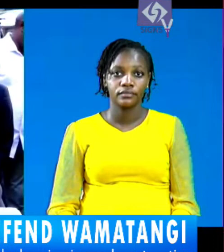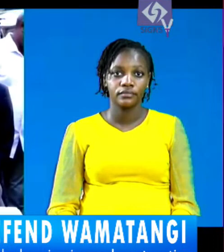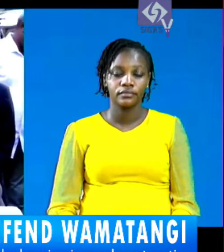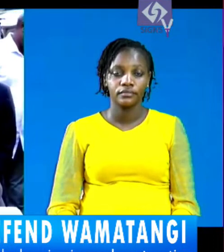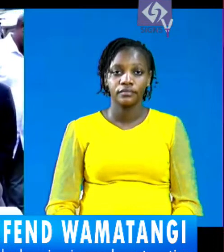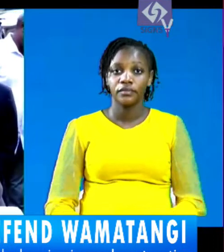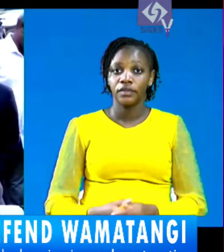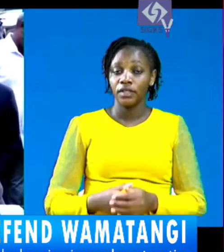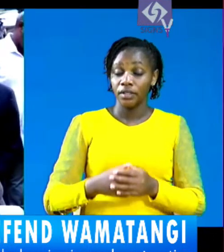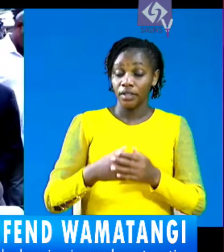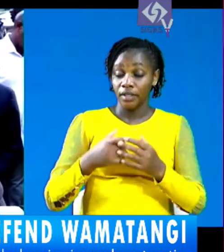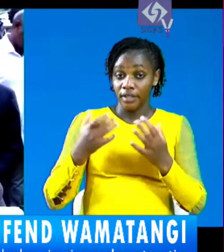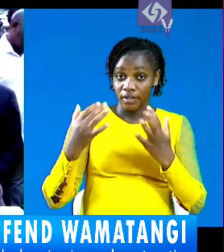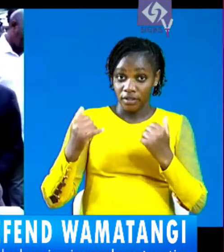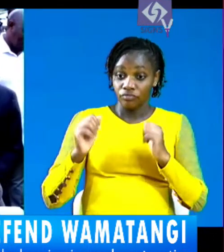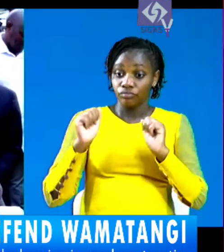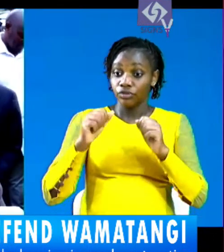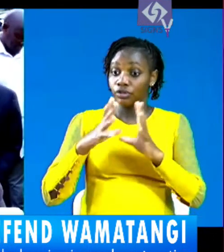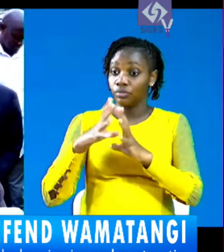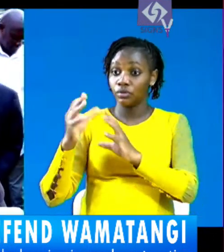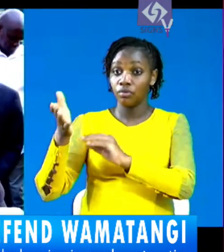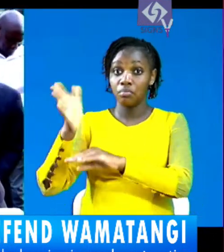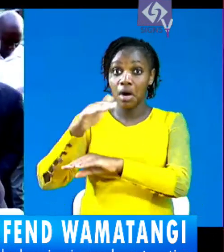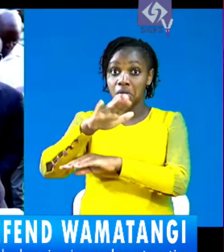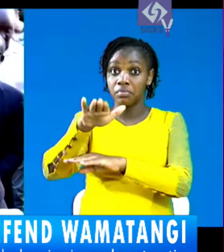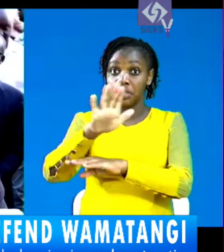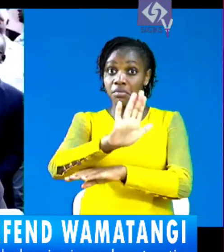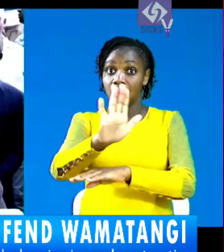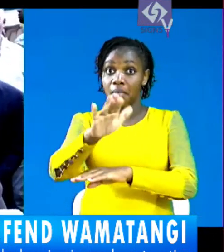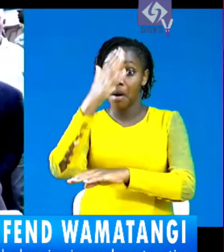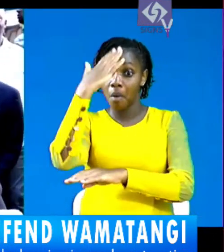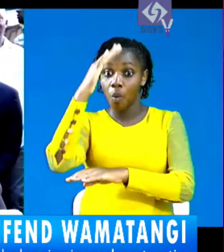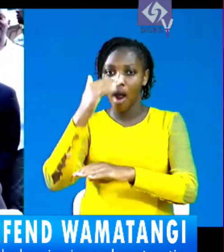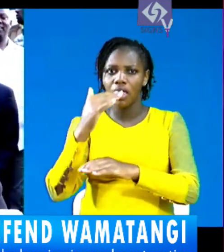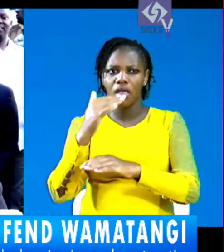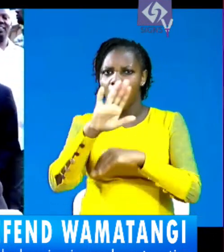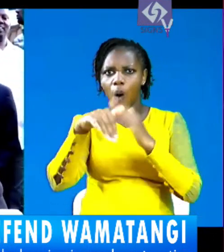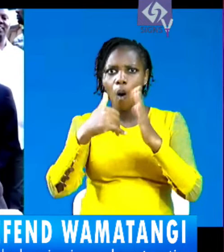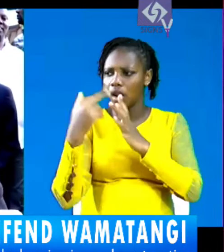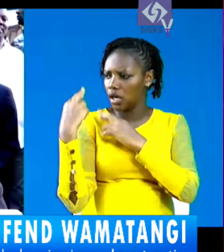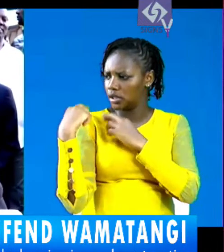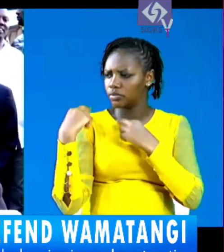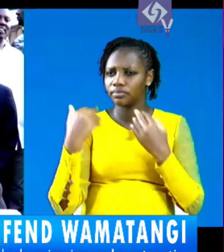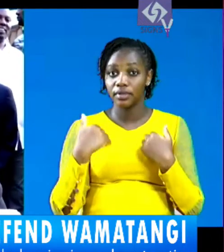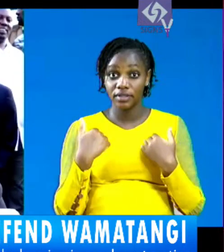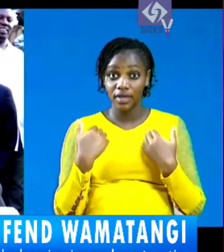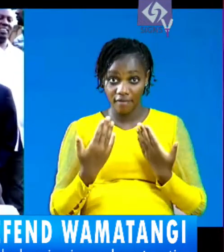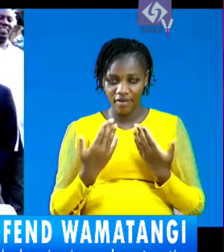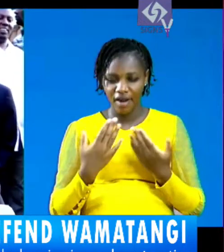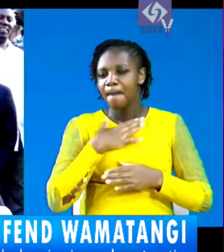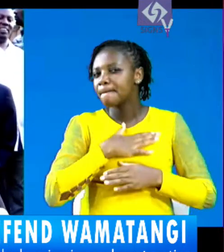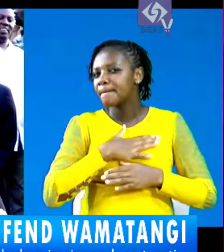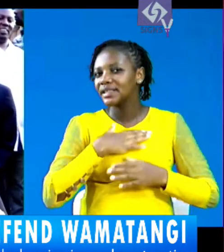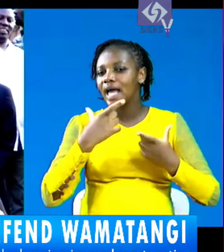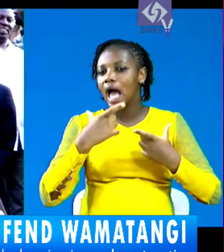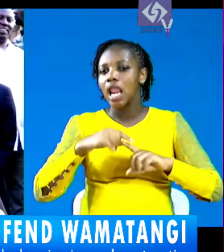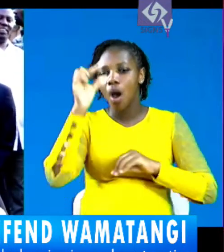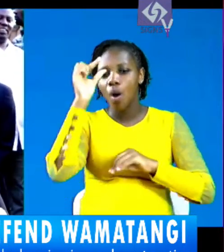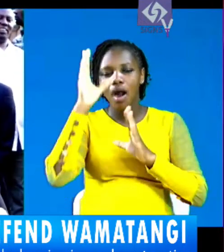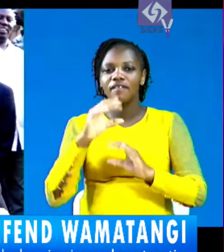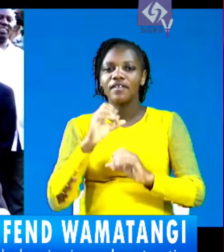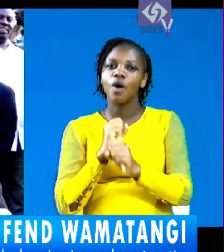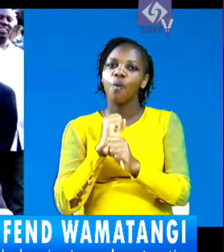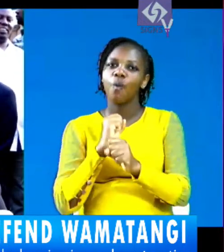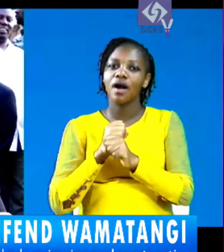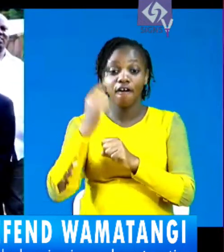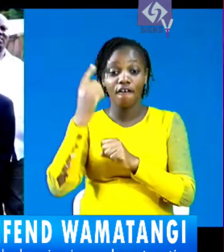To kindly to go back to their fields because they have a role also to play, and let Kimani Wamatangi to work for